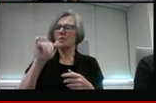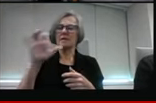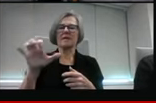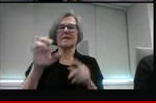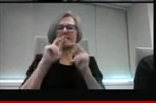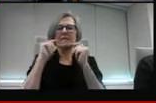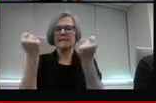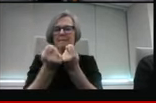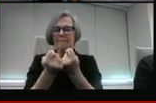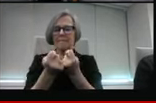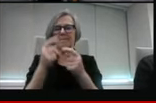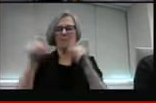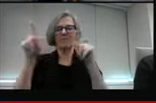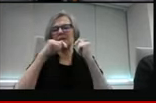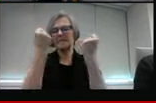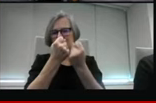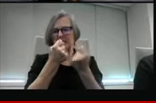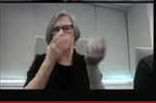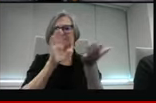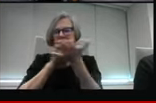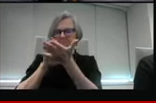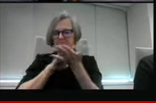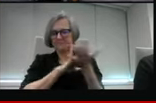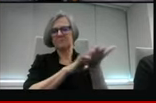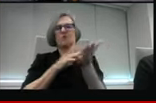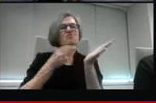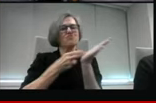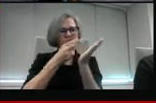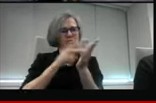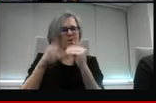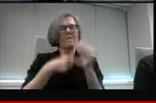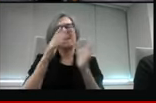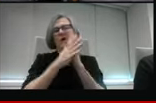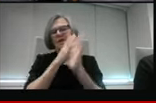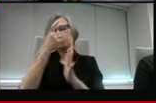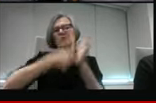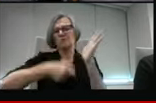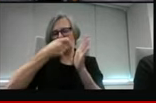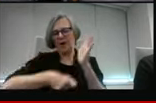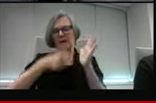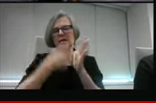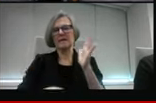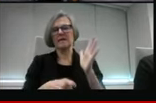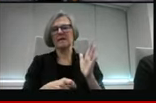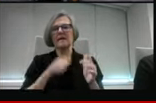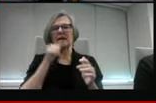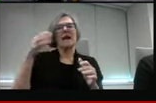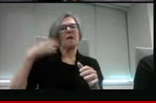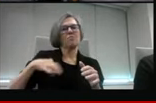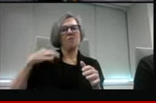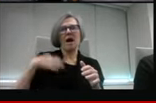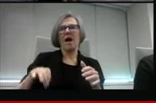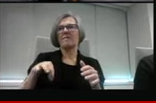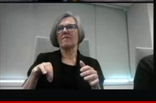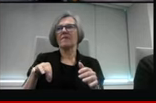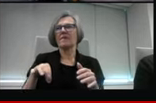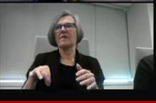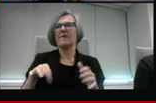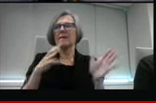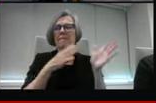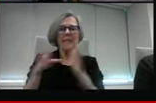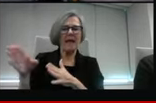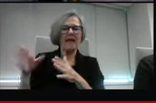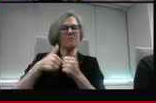Le Json team they are saying the truth about congestion pricing everybody it's these nonprofits open plans